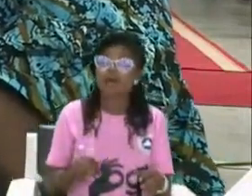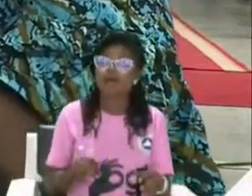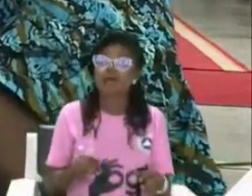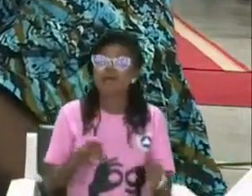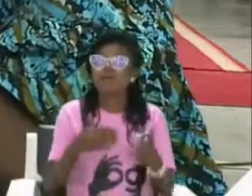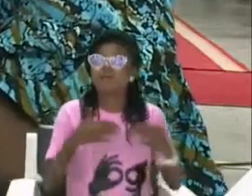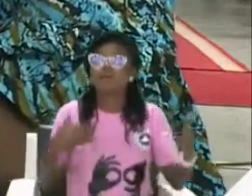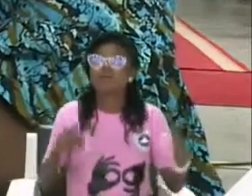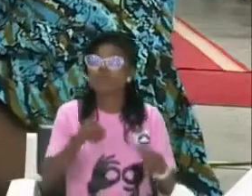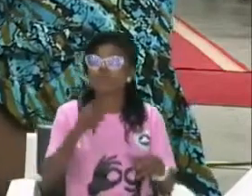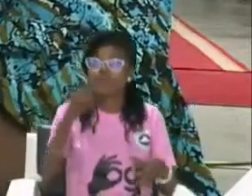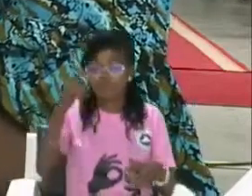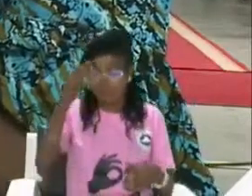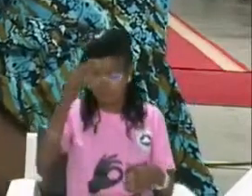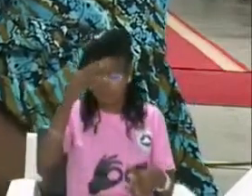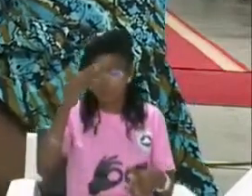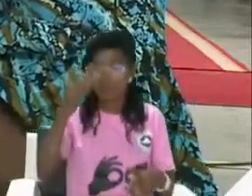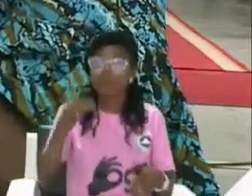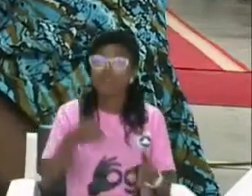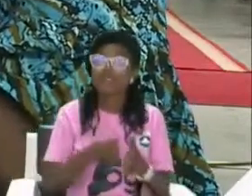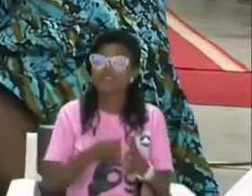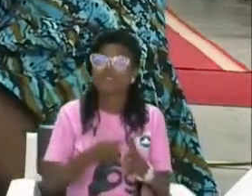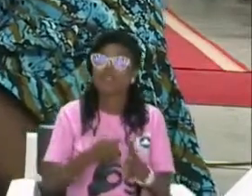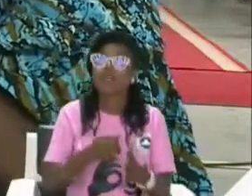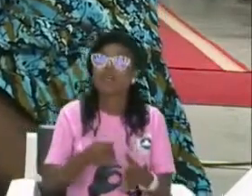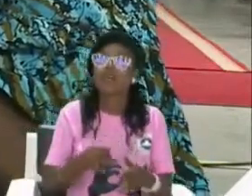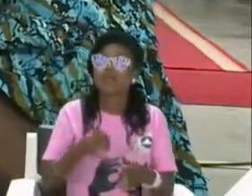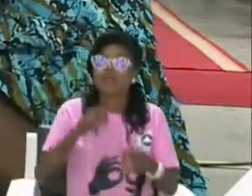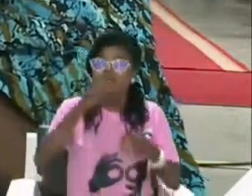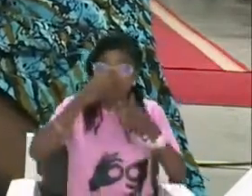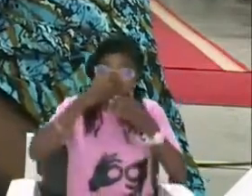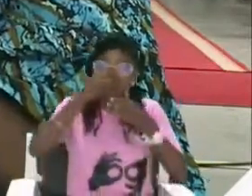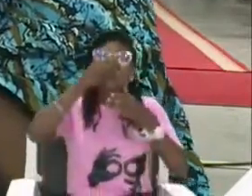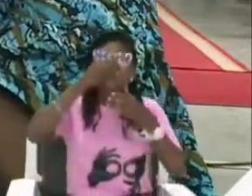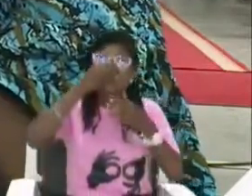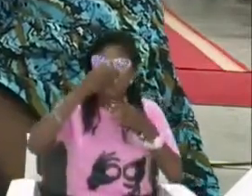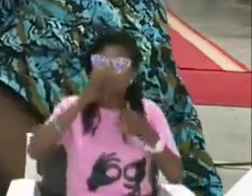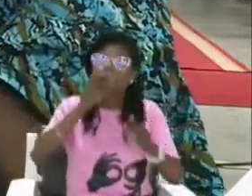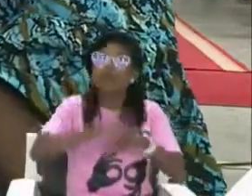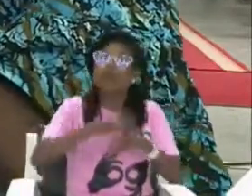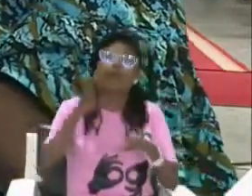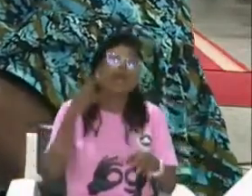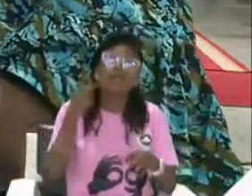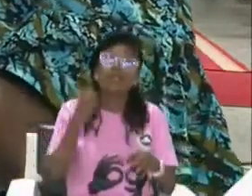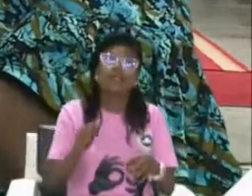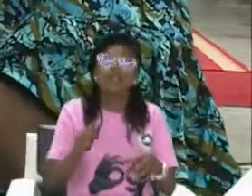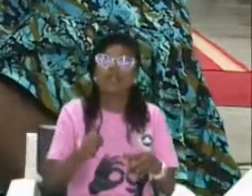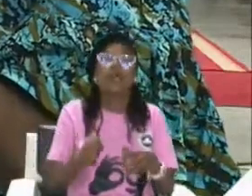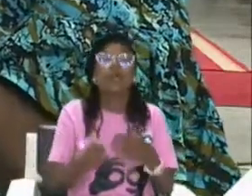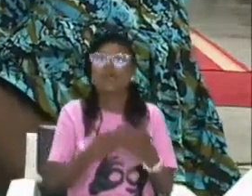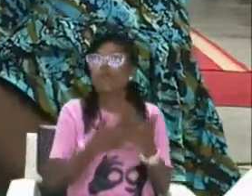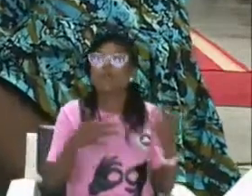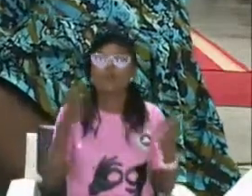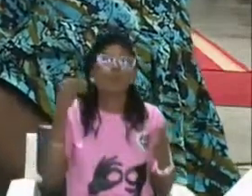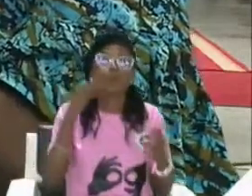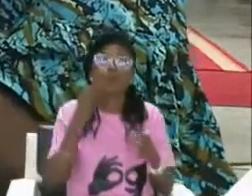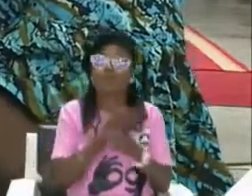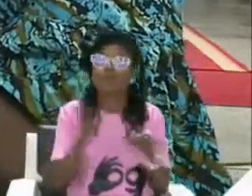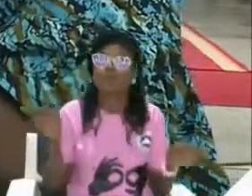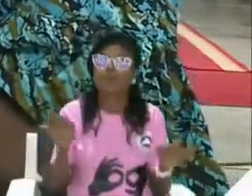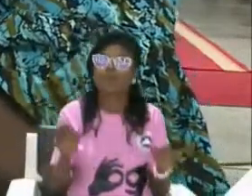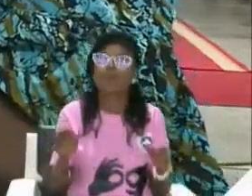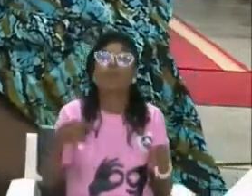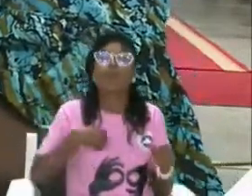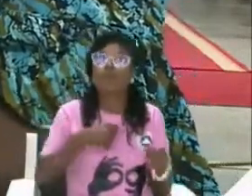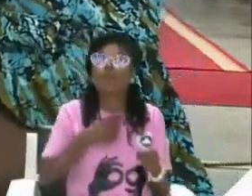you know it, oxygen was fixed on her, trying to revive her. The blood was stopped. At the end of everything, we